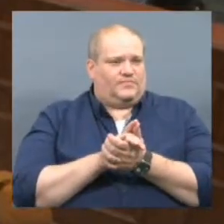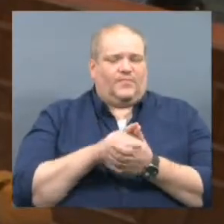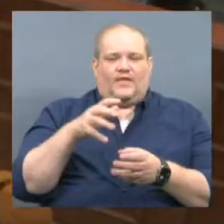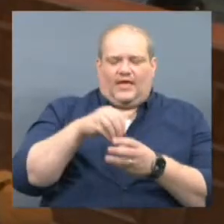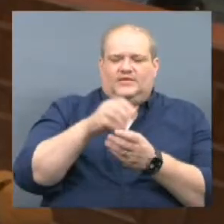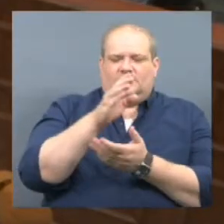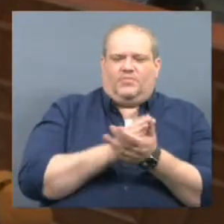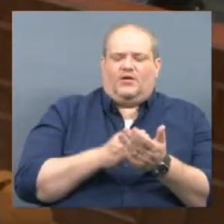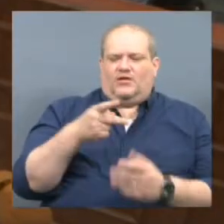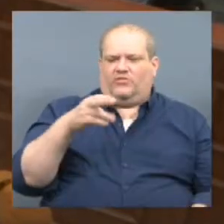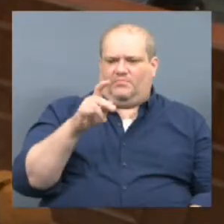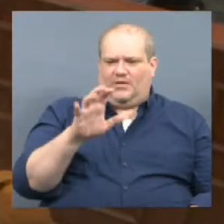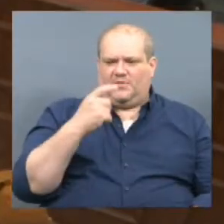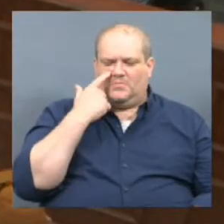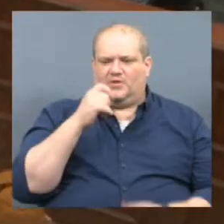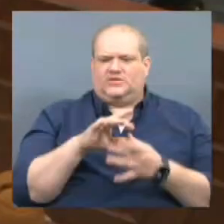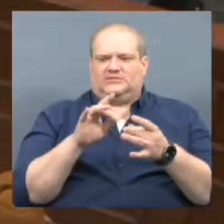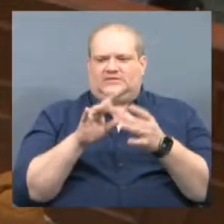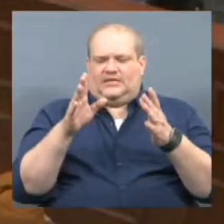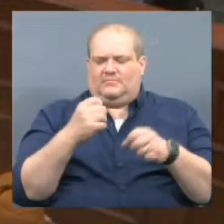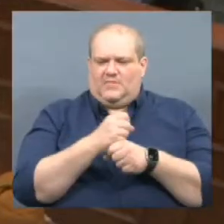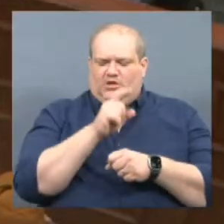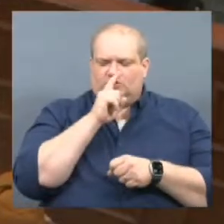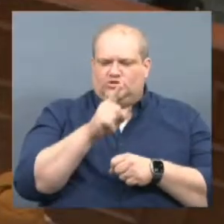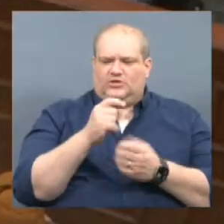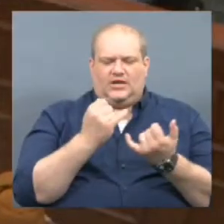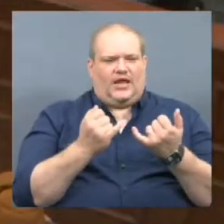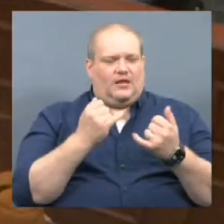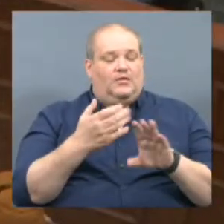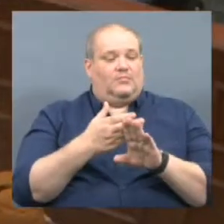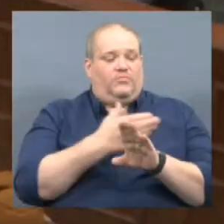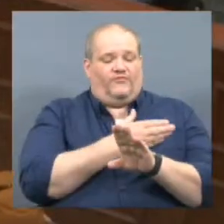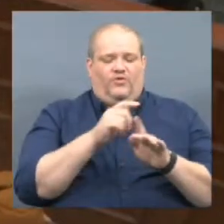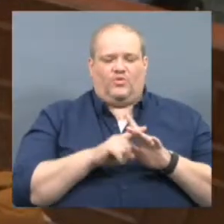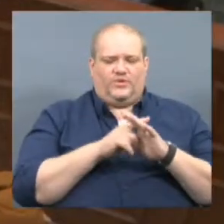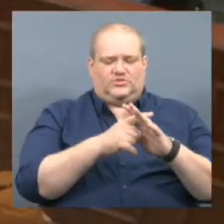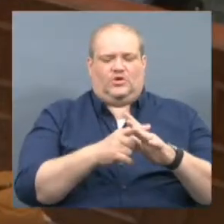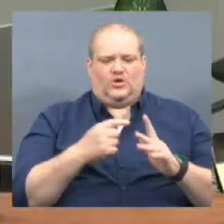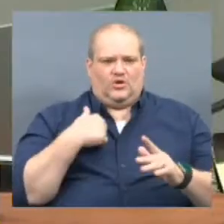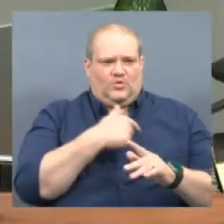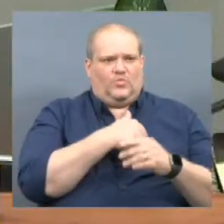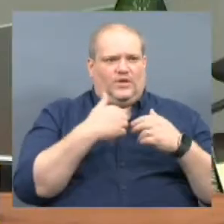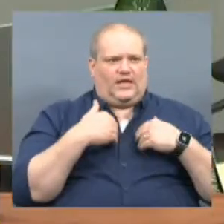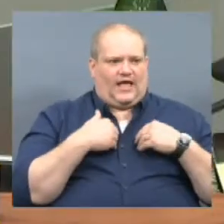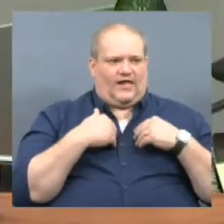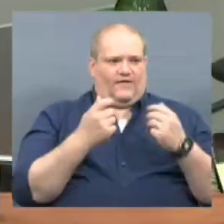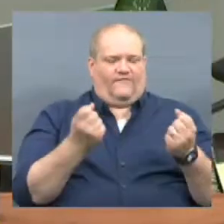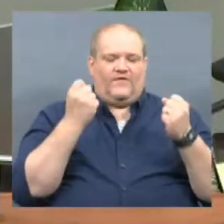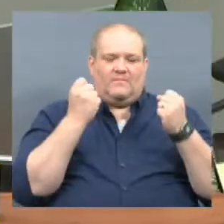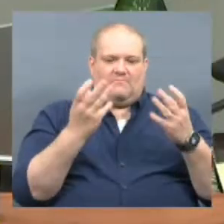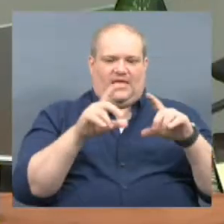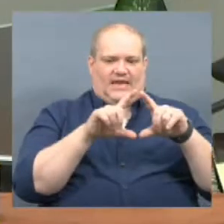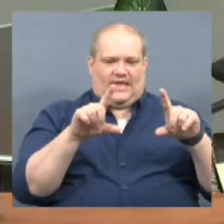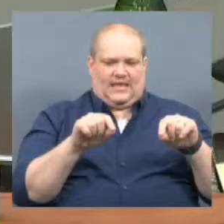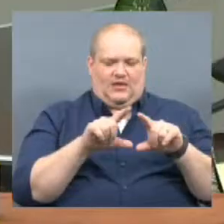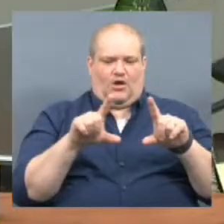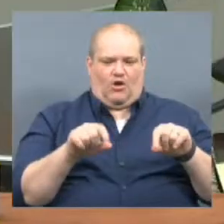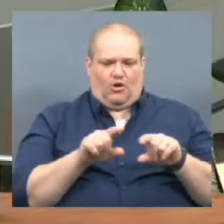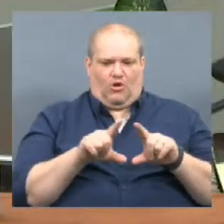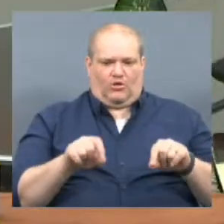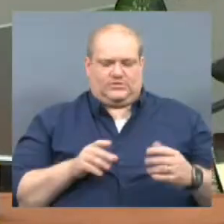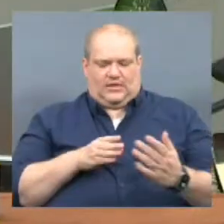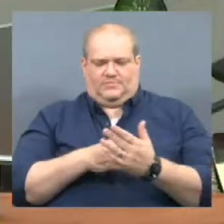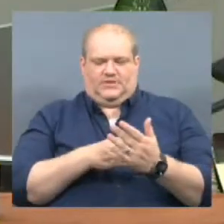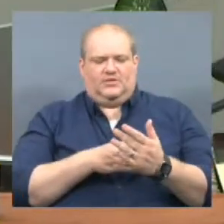the public record since the Okay. applicant has stated it. Okay, good. Just want to make sure. Now, Ms. Williams, before we get started here, we do have a host of cards that's yes. in opposition.